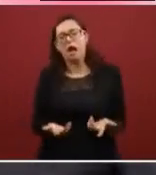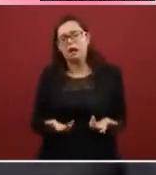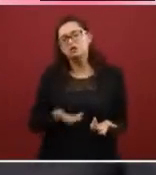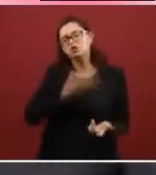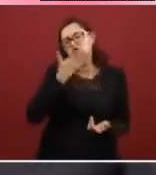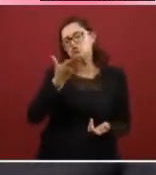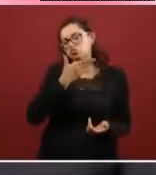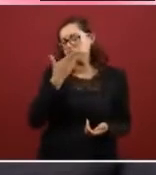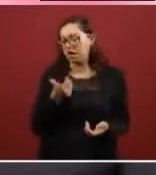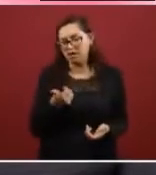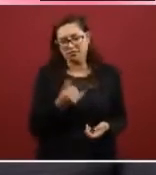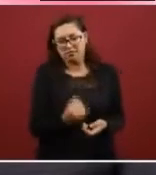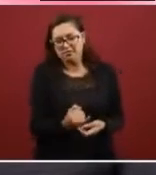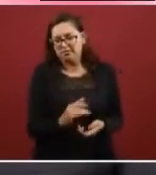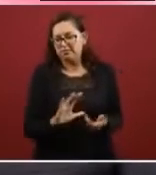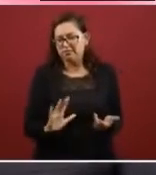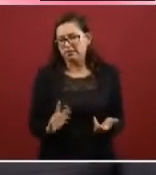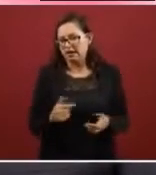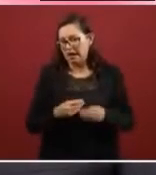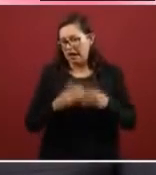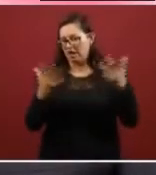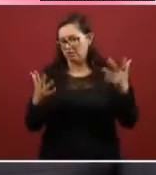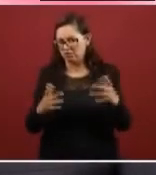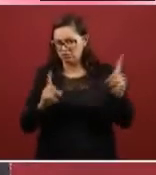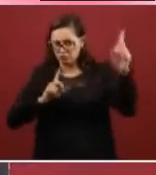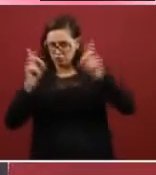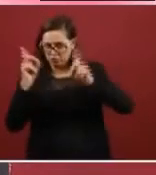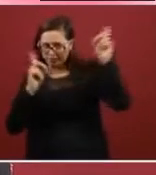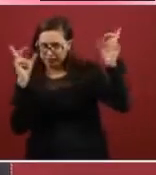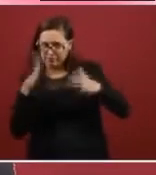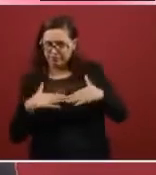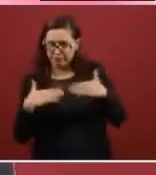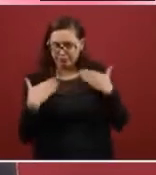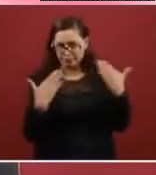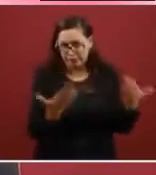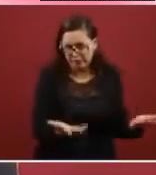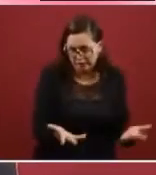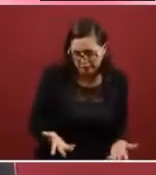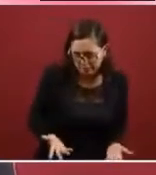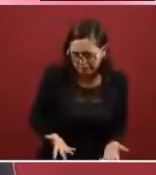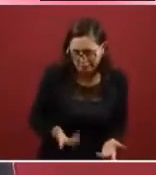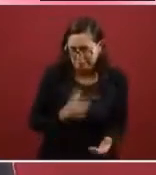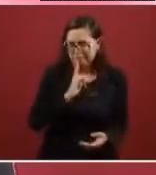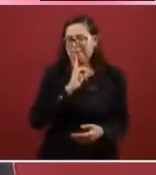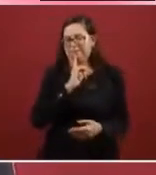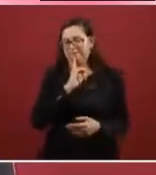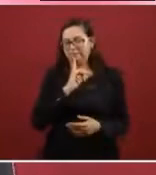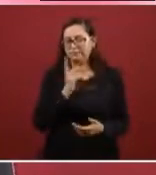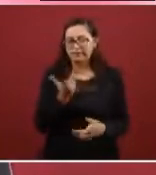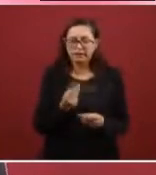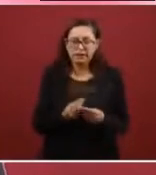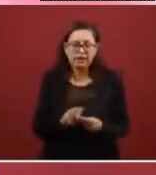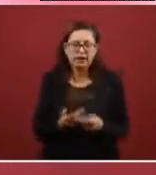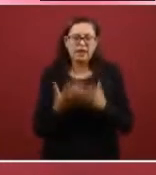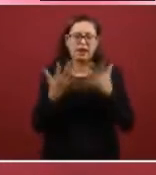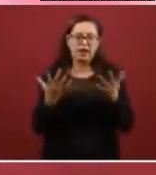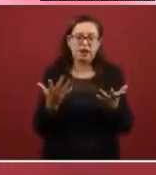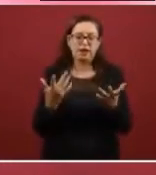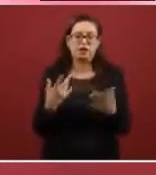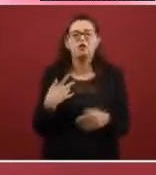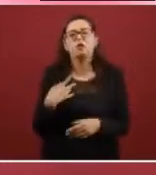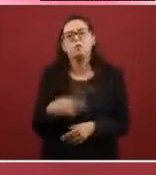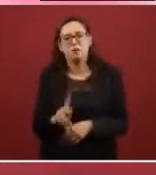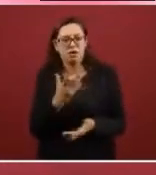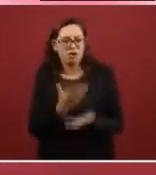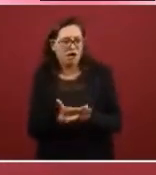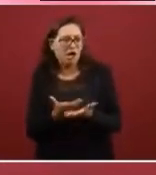confiar? How could you confide in that? ¿Cómo no dudar? Why wouldn't you doubt it? Pero también nos ofende.